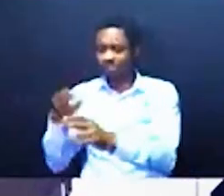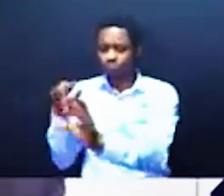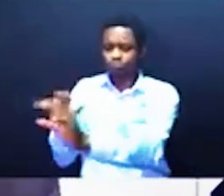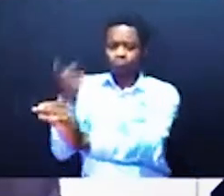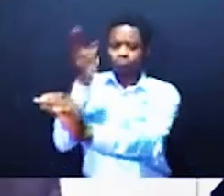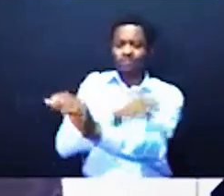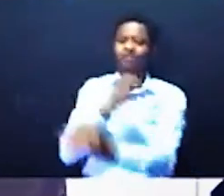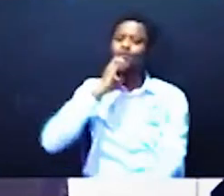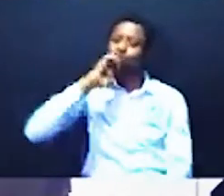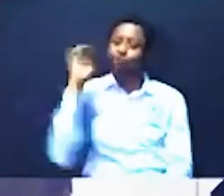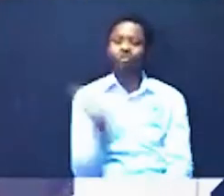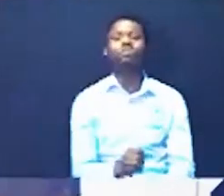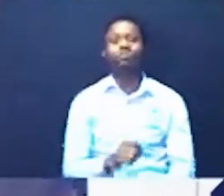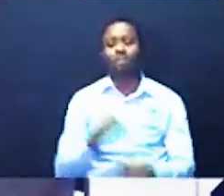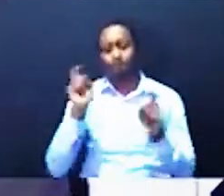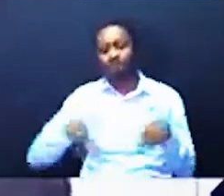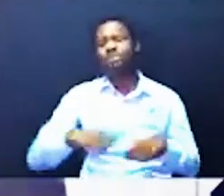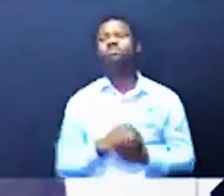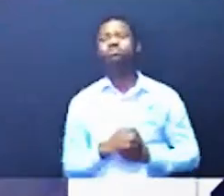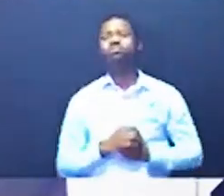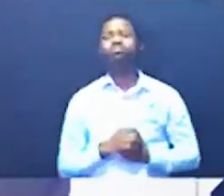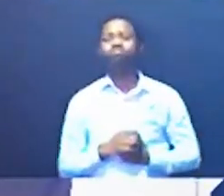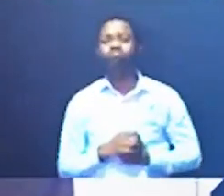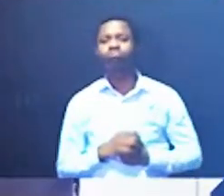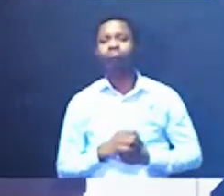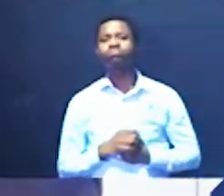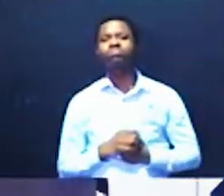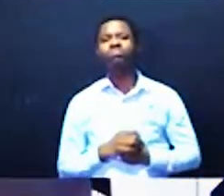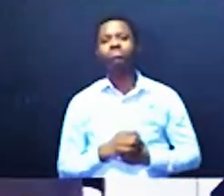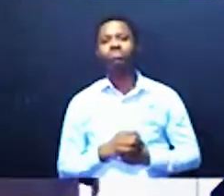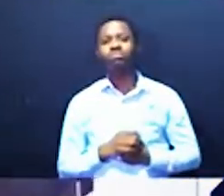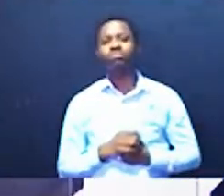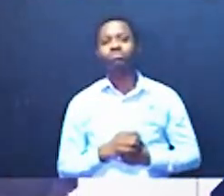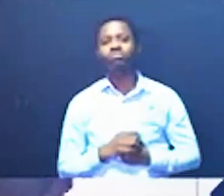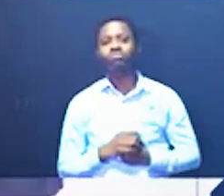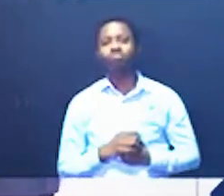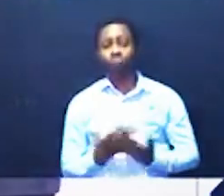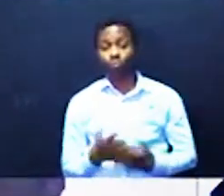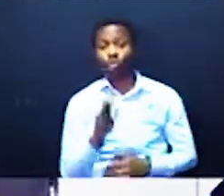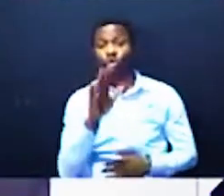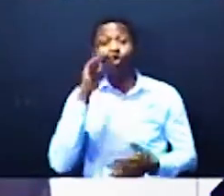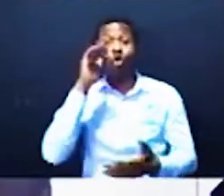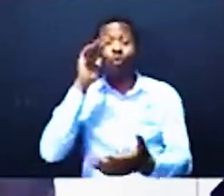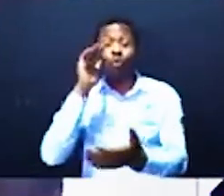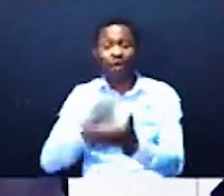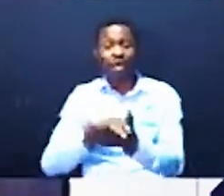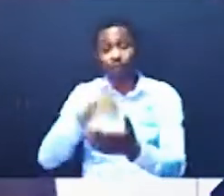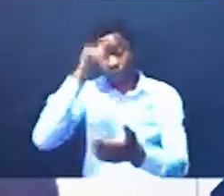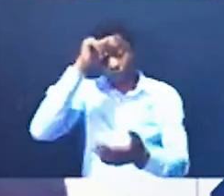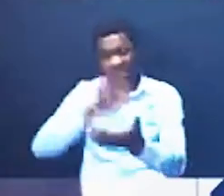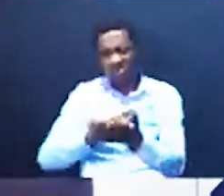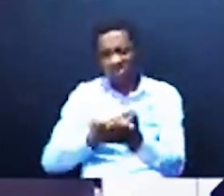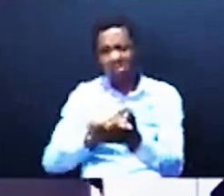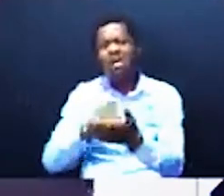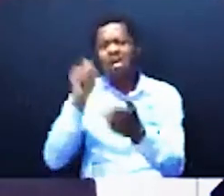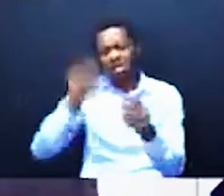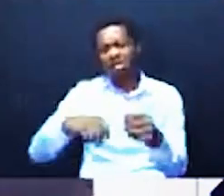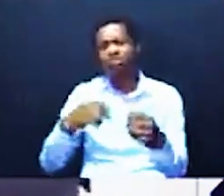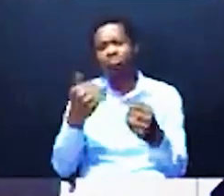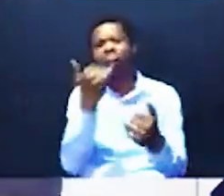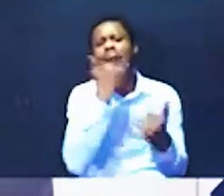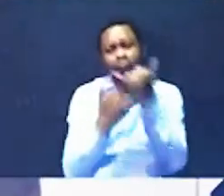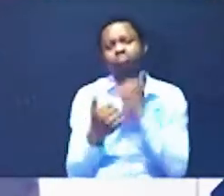wickedness. Enyama obi biara obo radidi no entwe ne ho emfri de entio. Your spouse may offend you. Ebetumi abase oho kani ebe fomo.